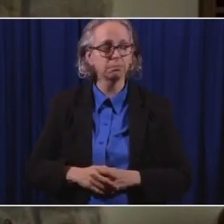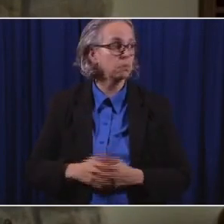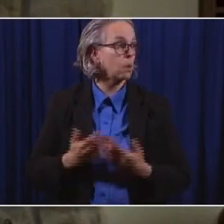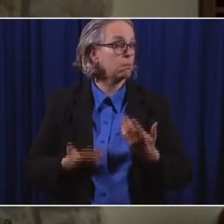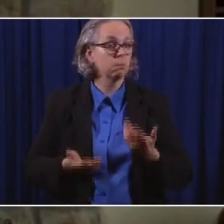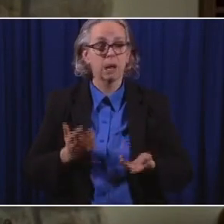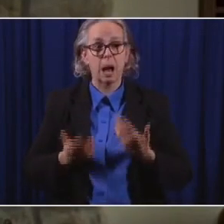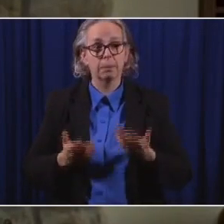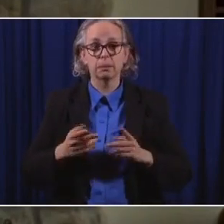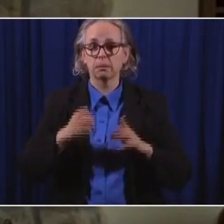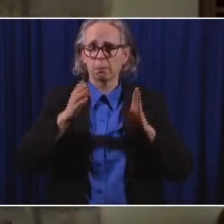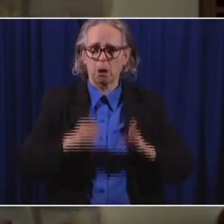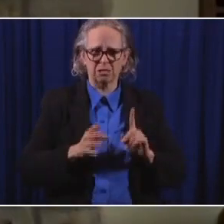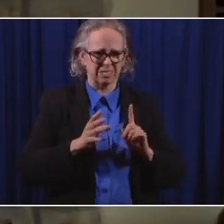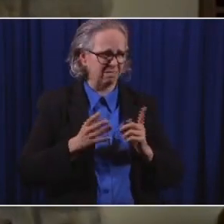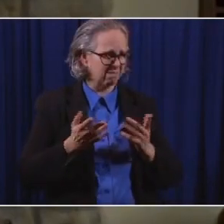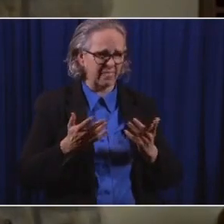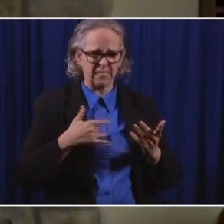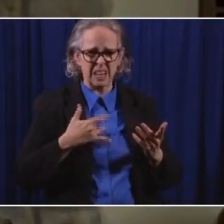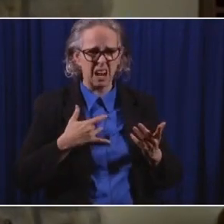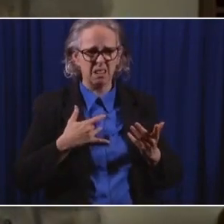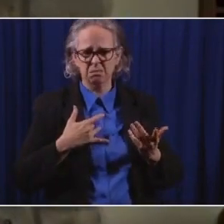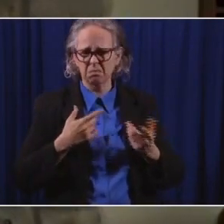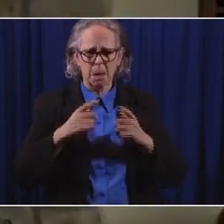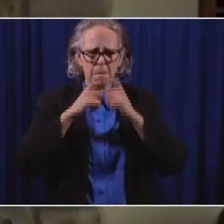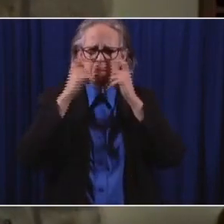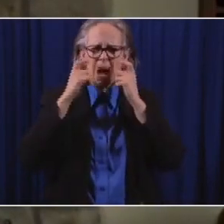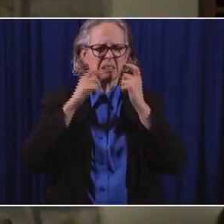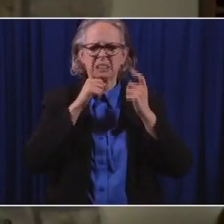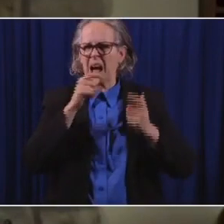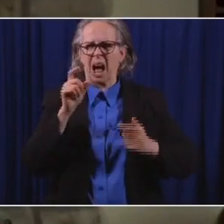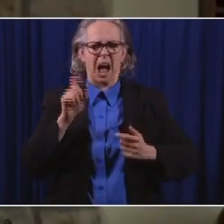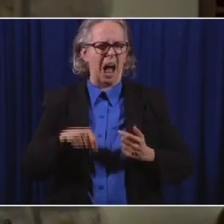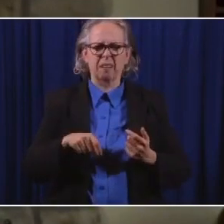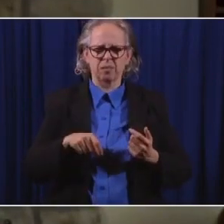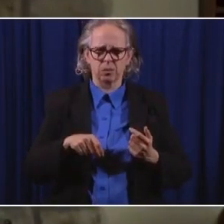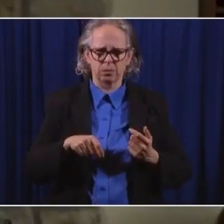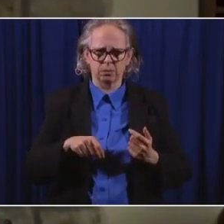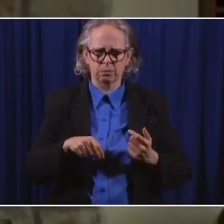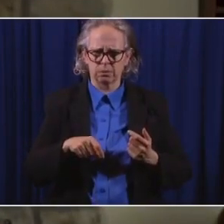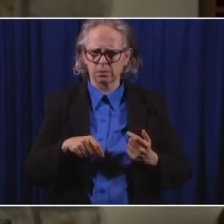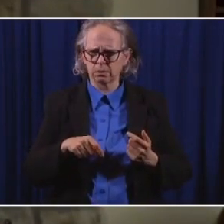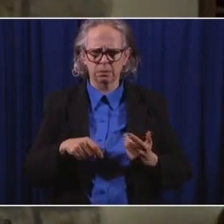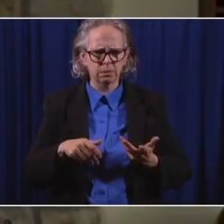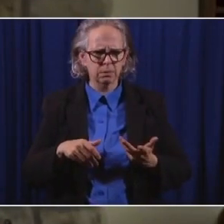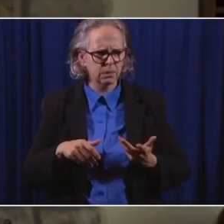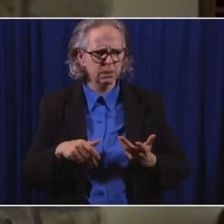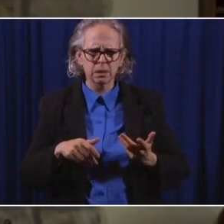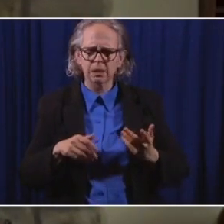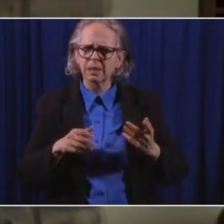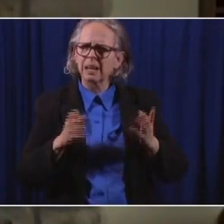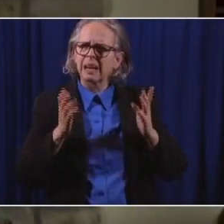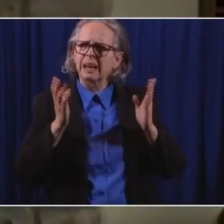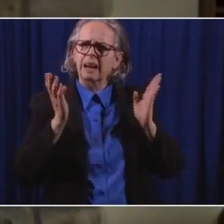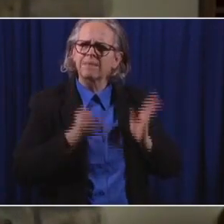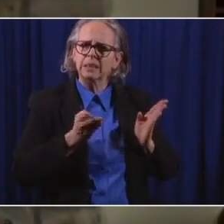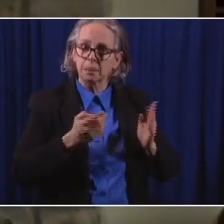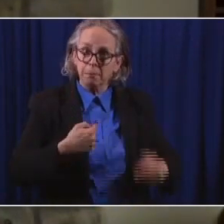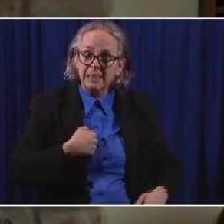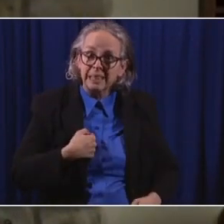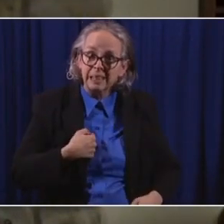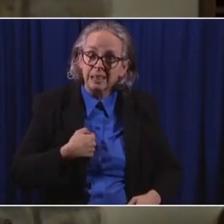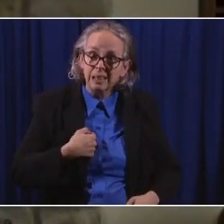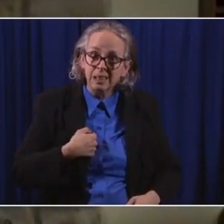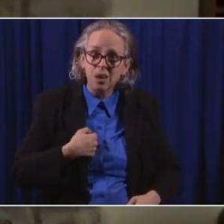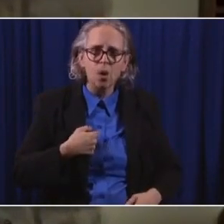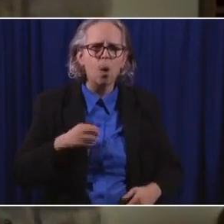is a lot more likely to listen to a neighbor than they are to me, or to Dr. Fauci, or